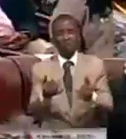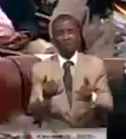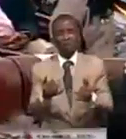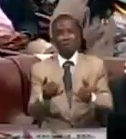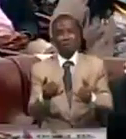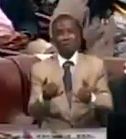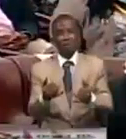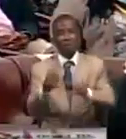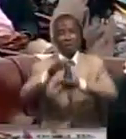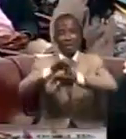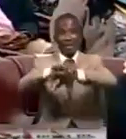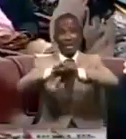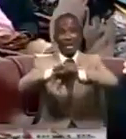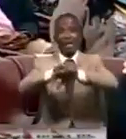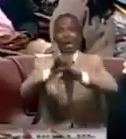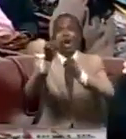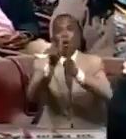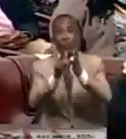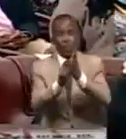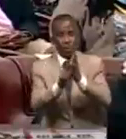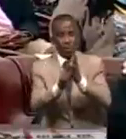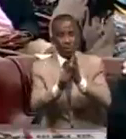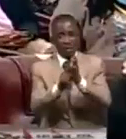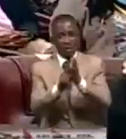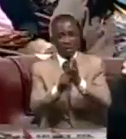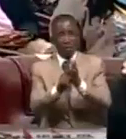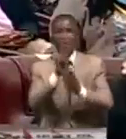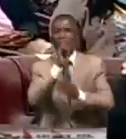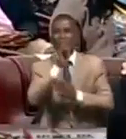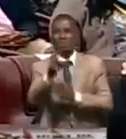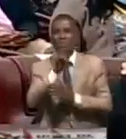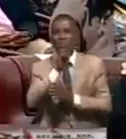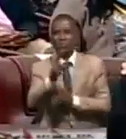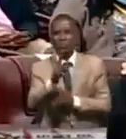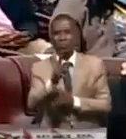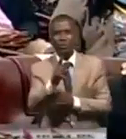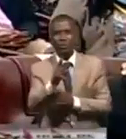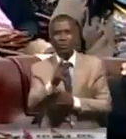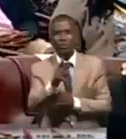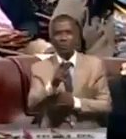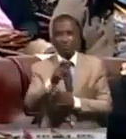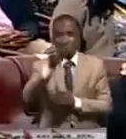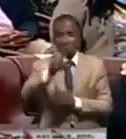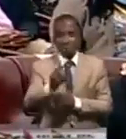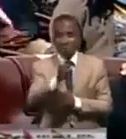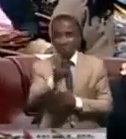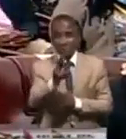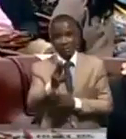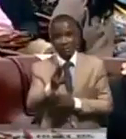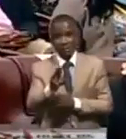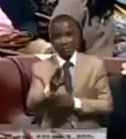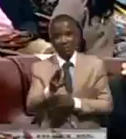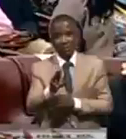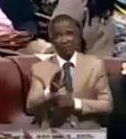English common law, it is in fact not available in a trial which is not